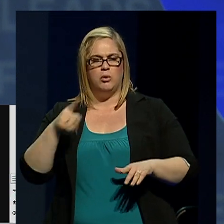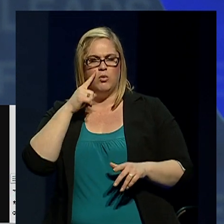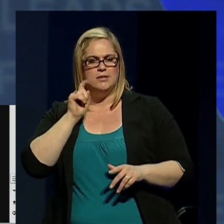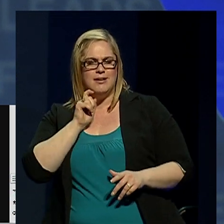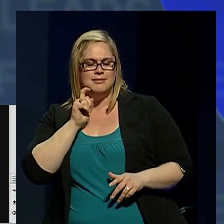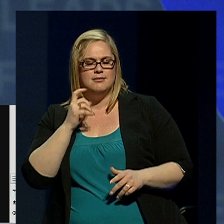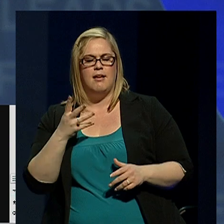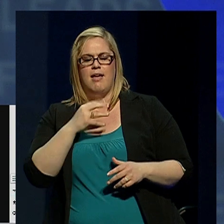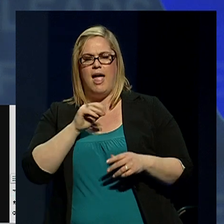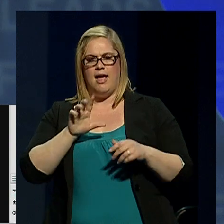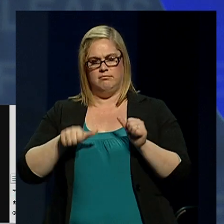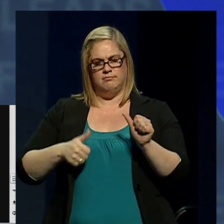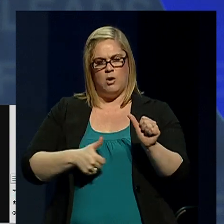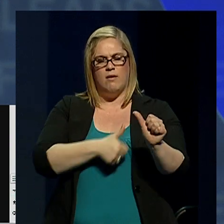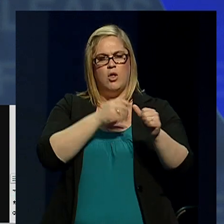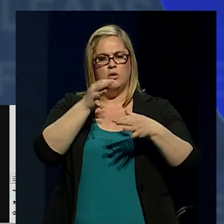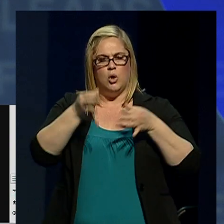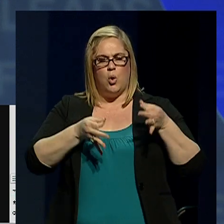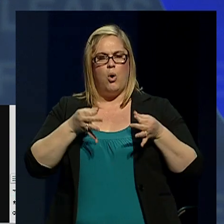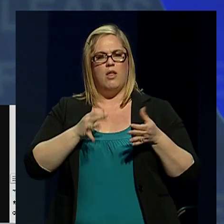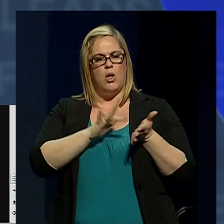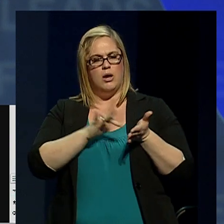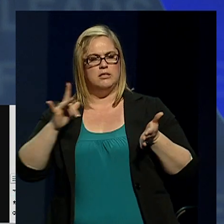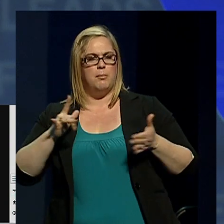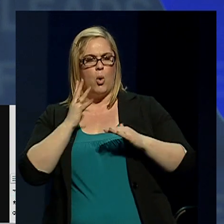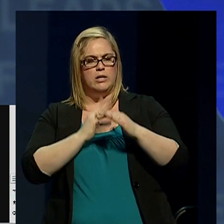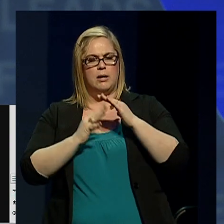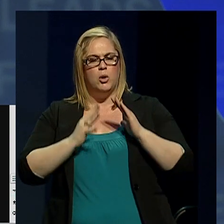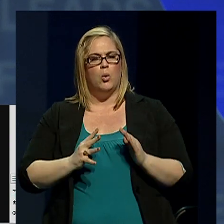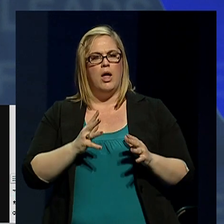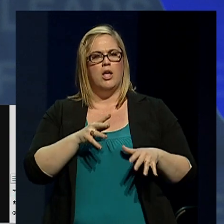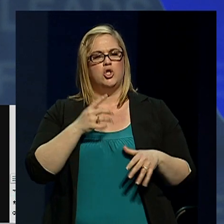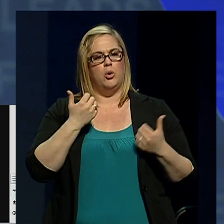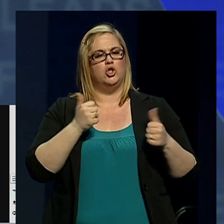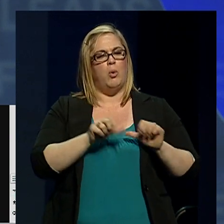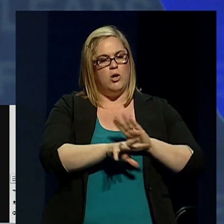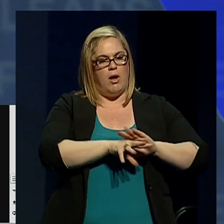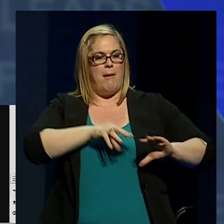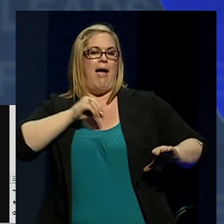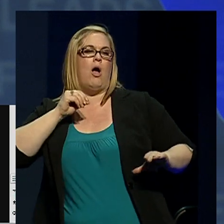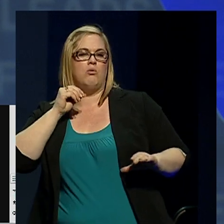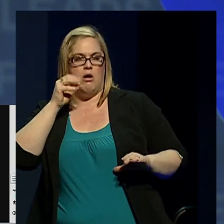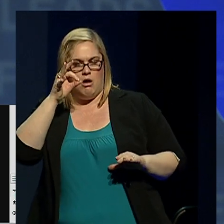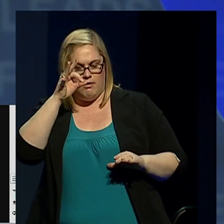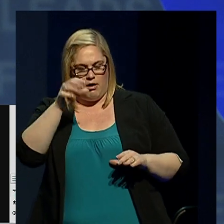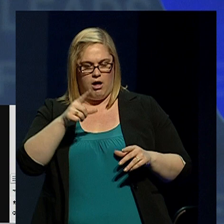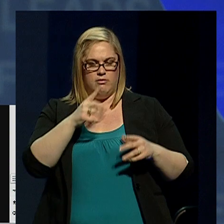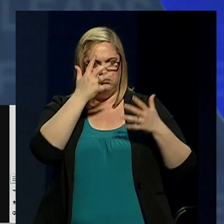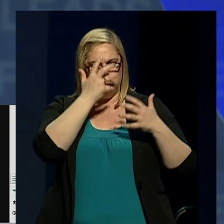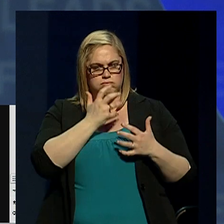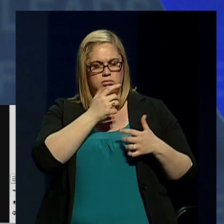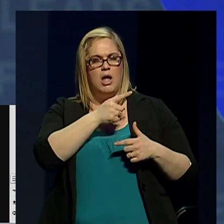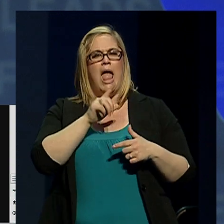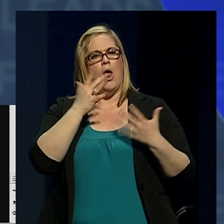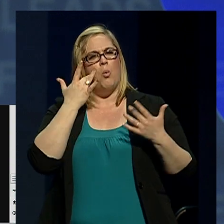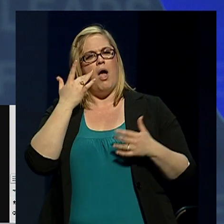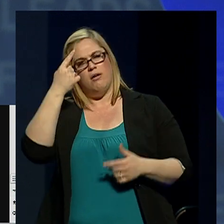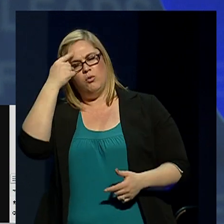going after those in court who would exploit immigrants looking to come out of the shadows. I do this in your